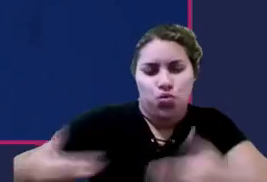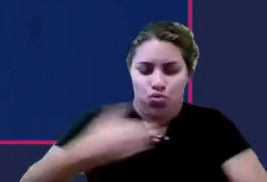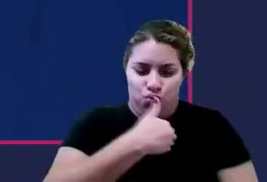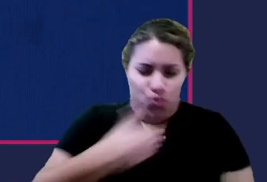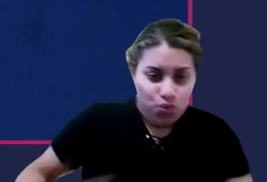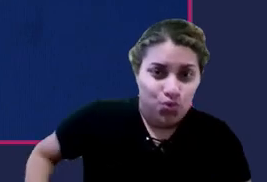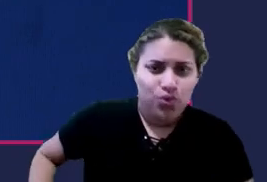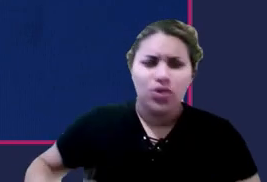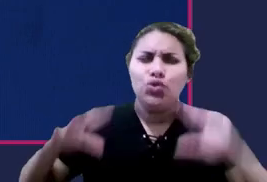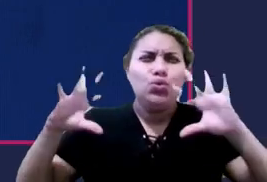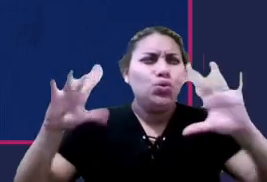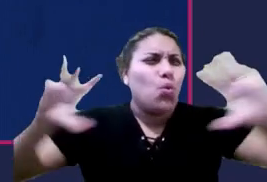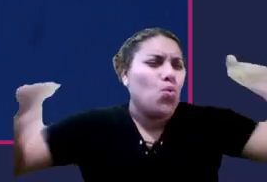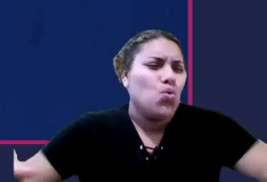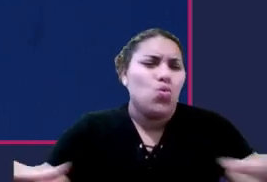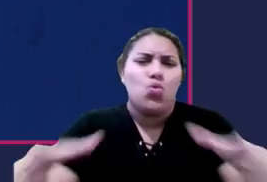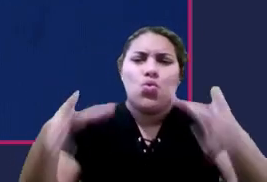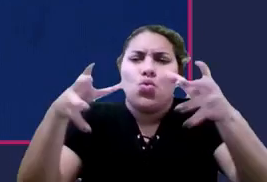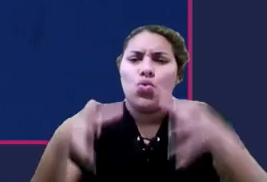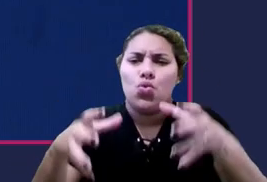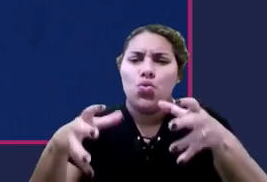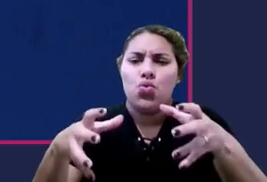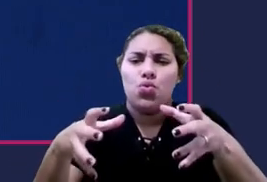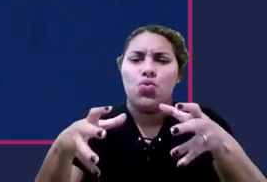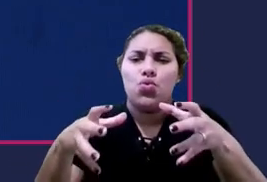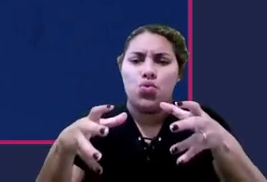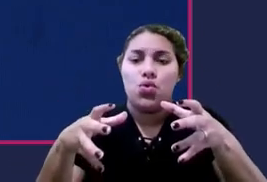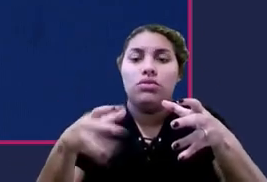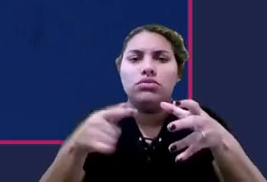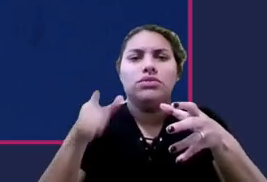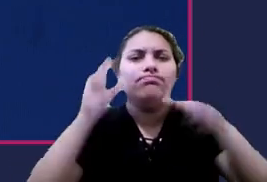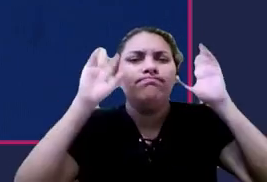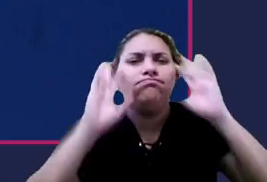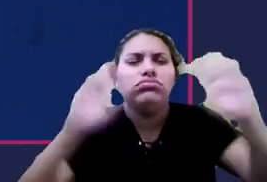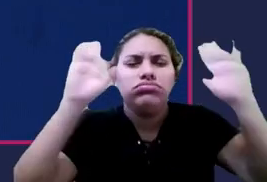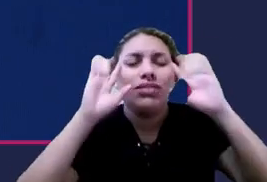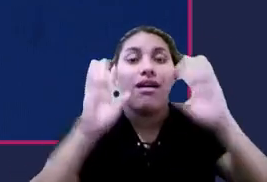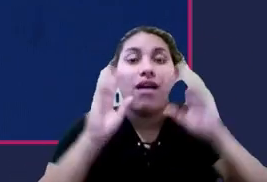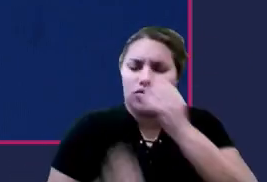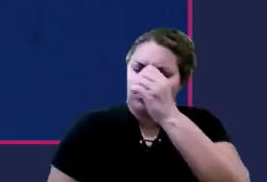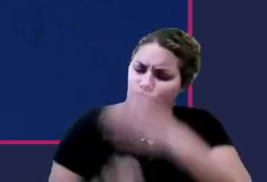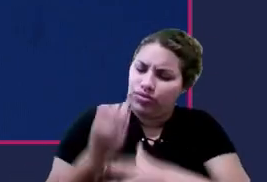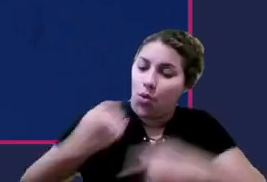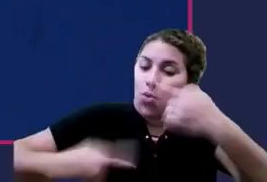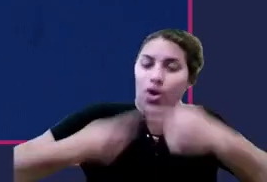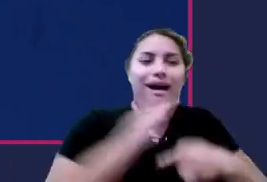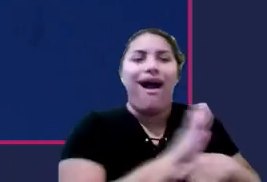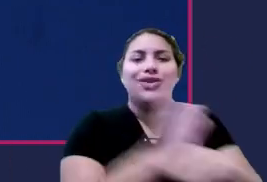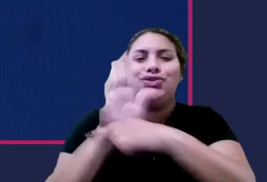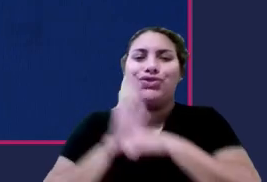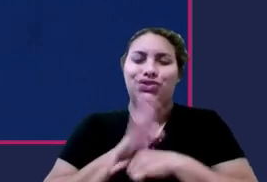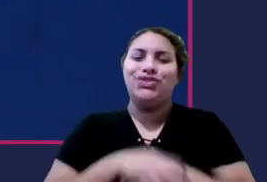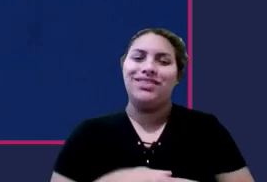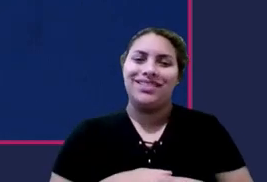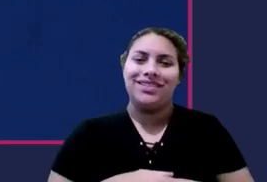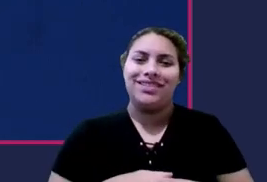It's listening to all of you together that we can start thinking and prepare